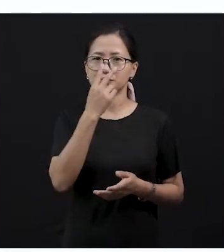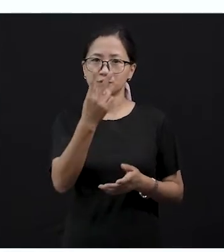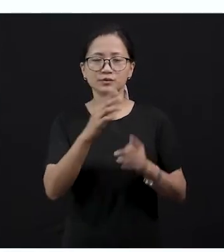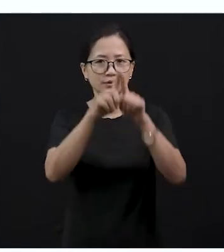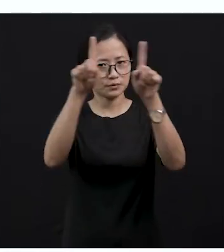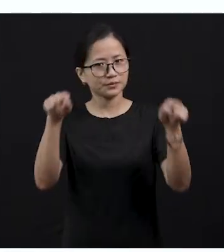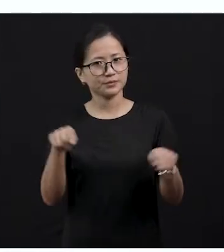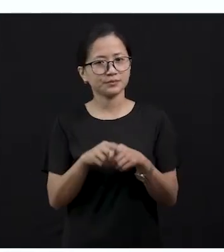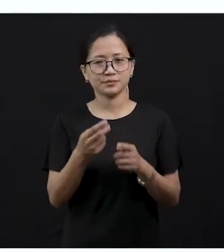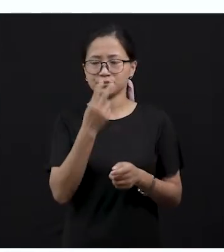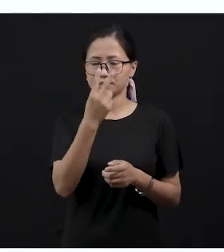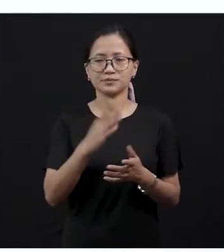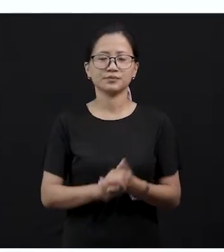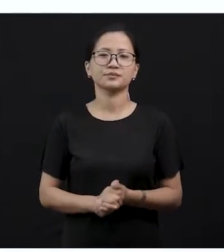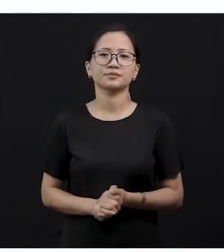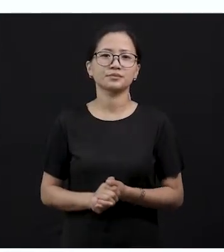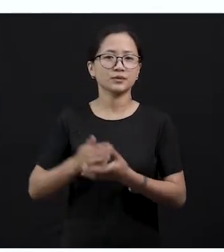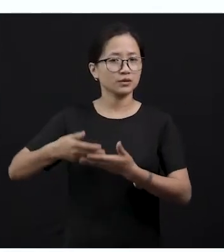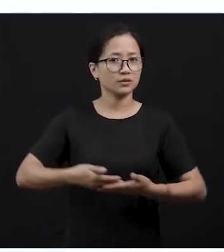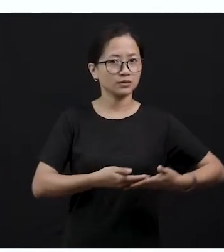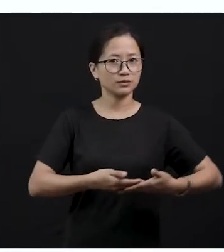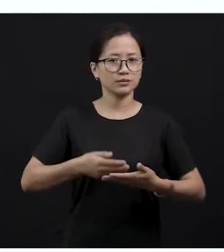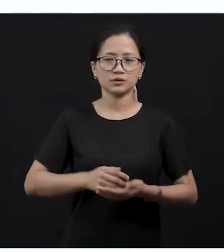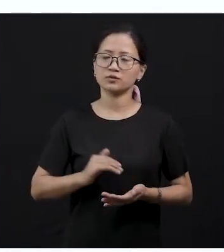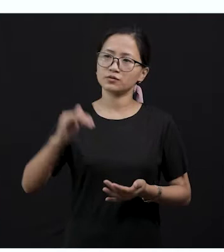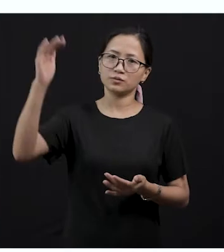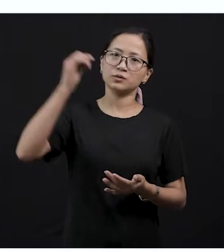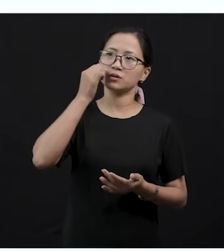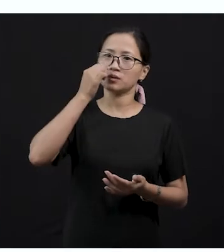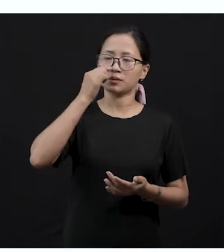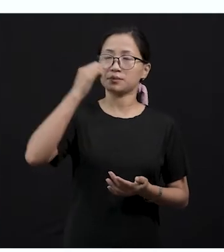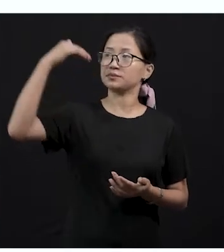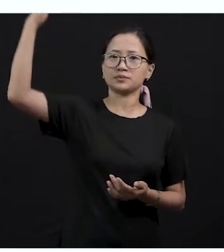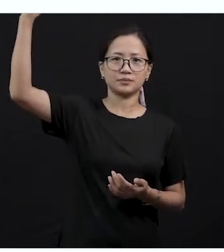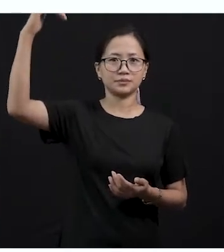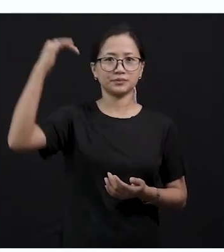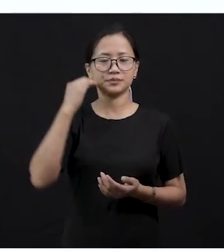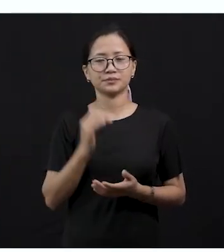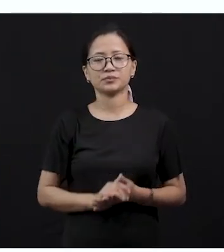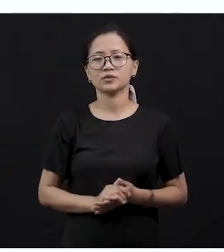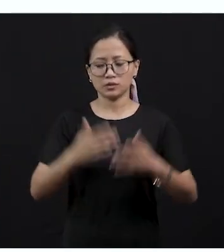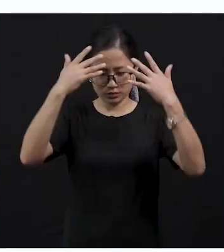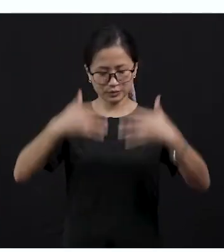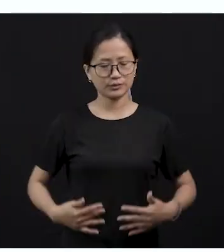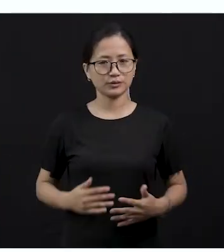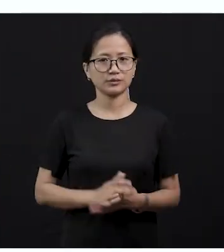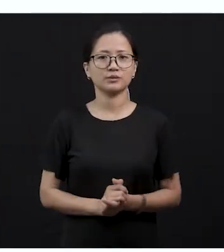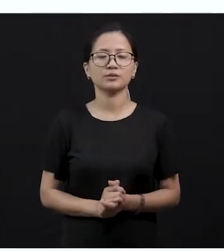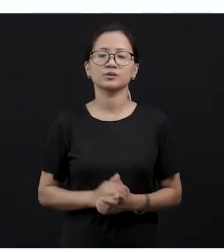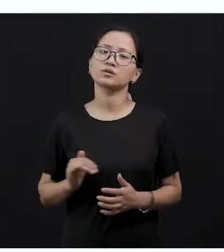from baby stage to an adult. Yes, so human beings, we